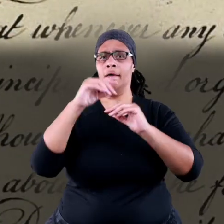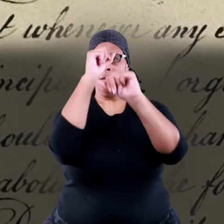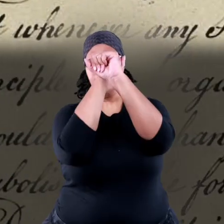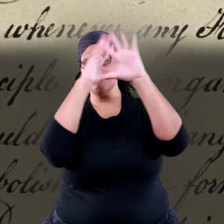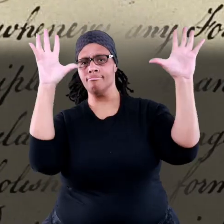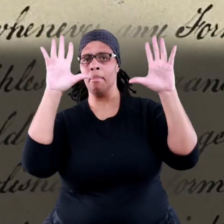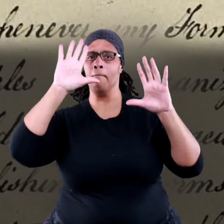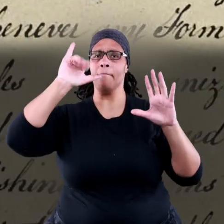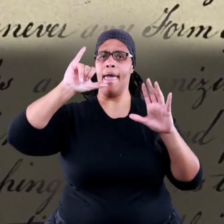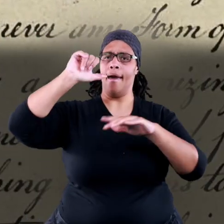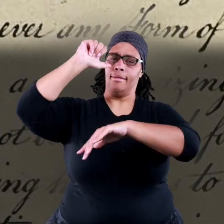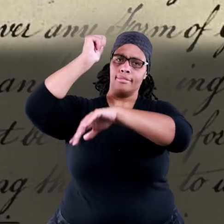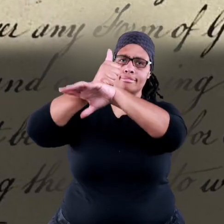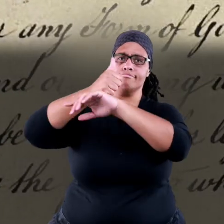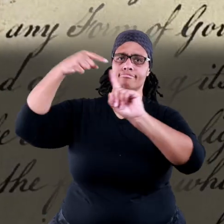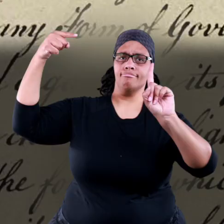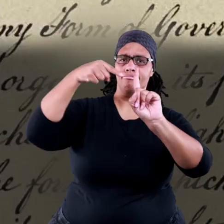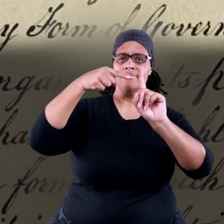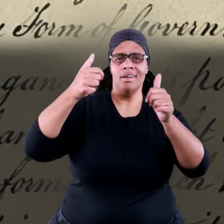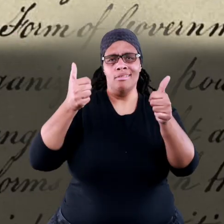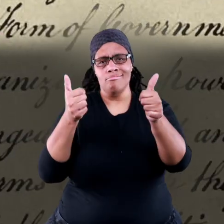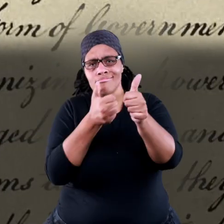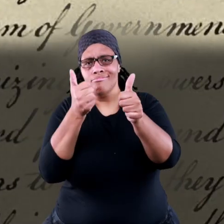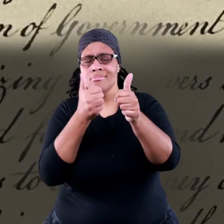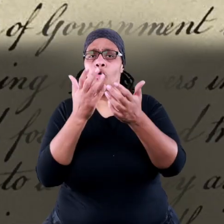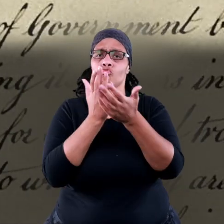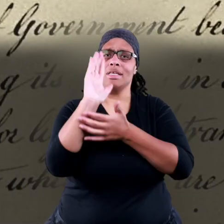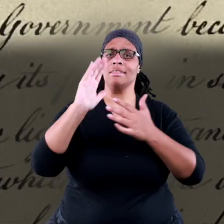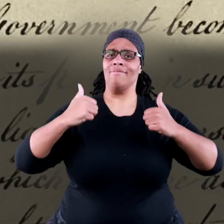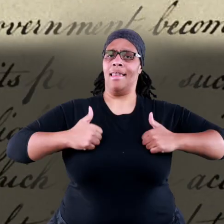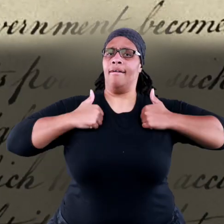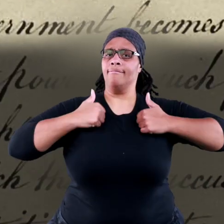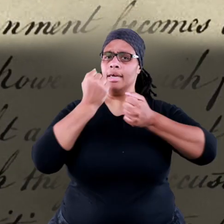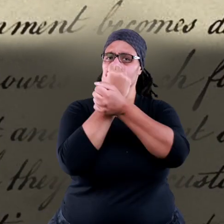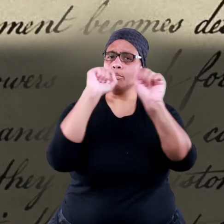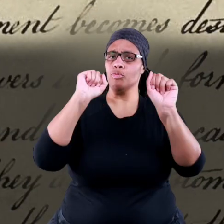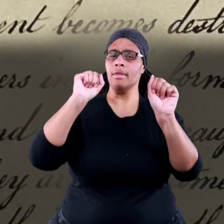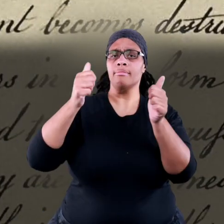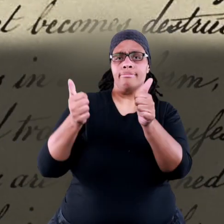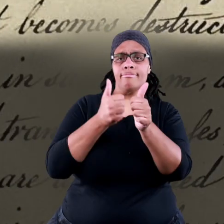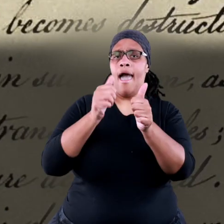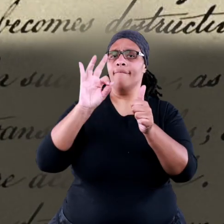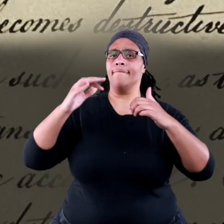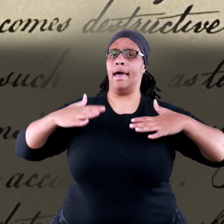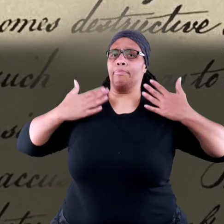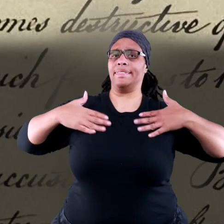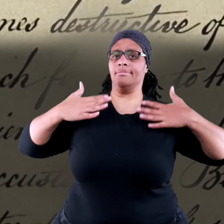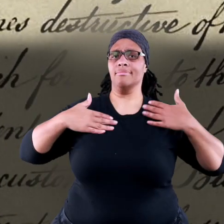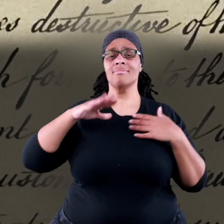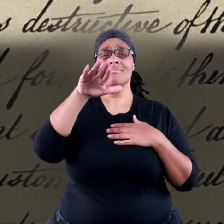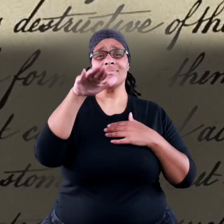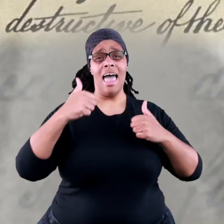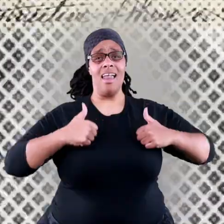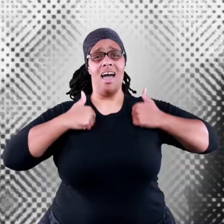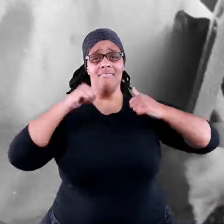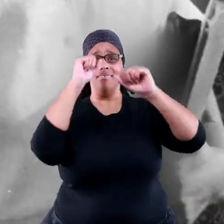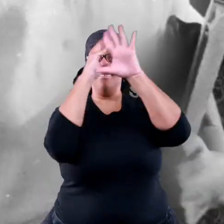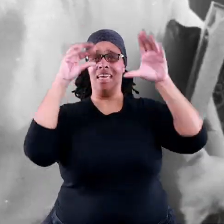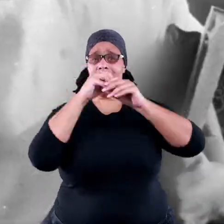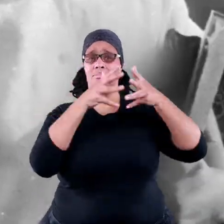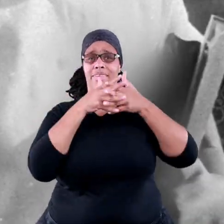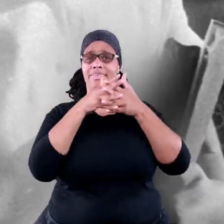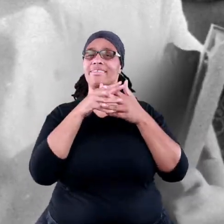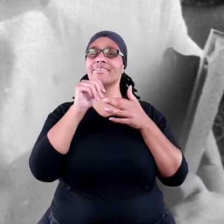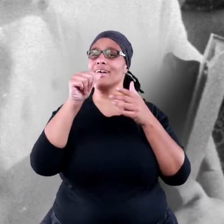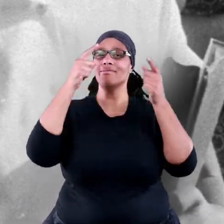all people are endowed by their Creator with rights of life, liberty, and the pursuit of happiness. Life